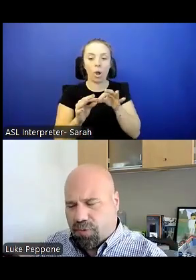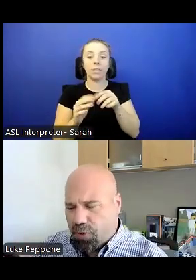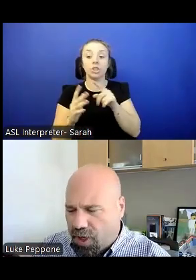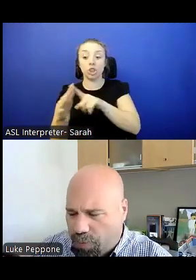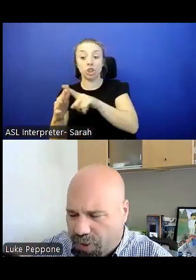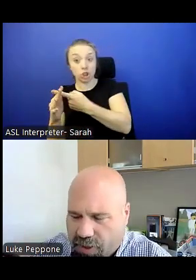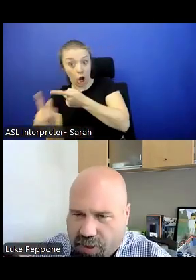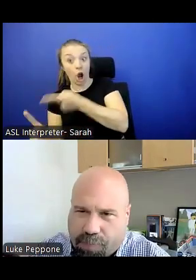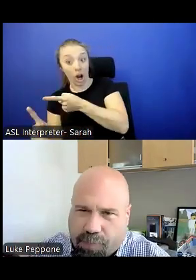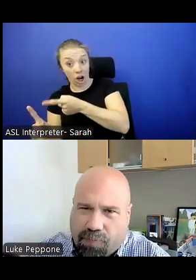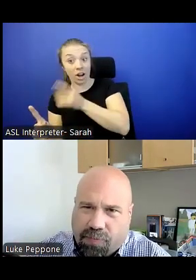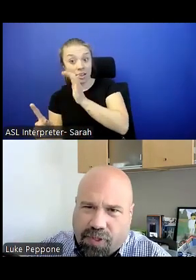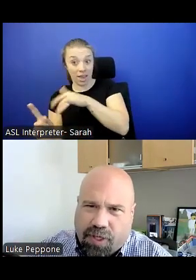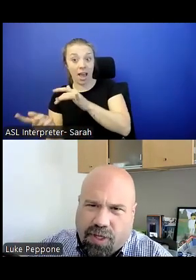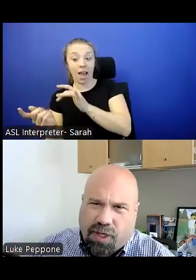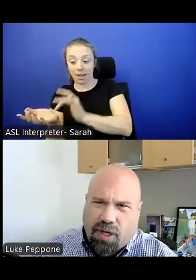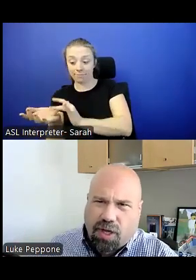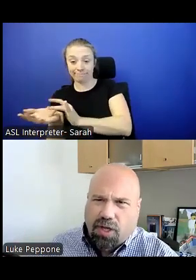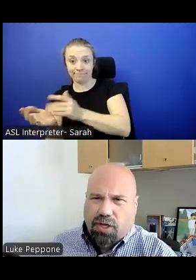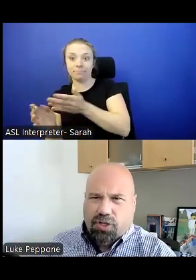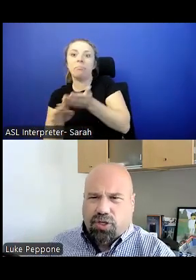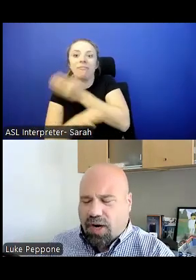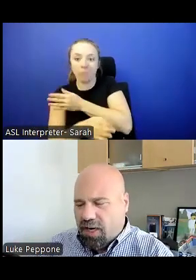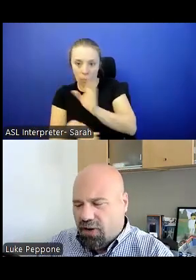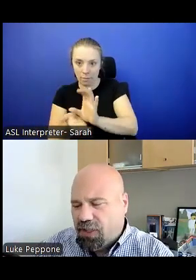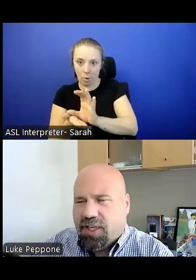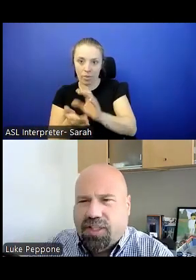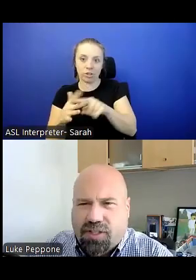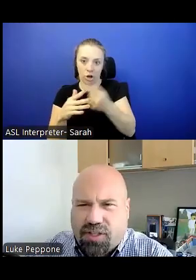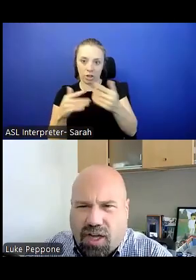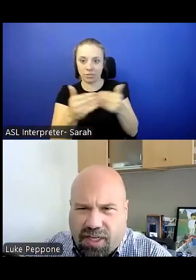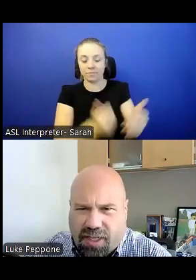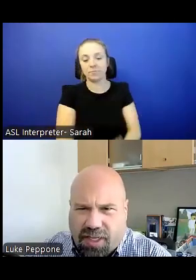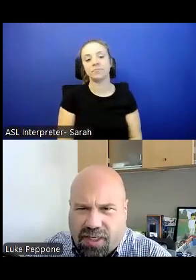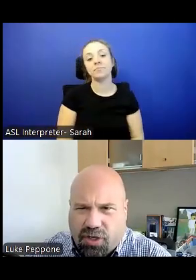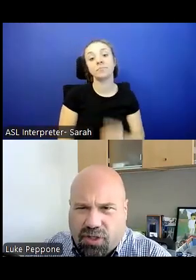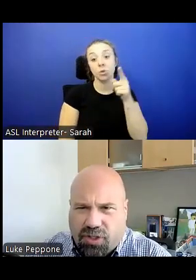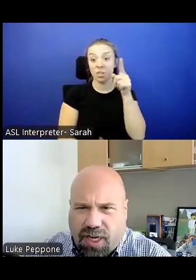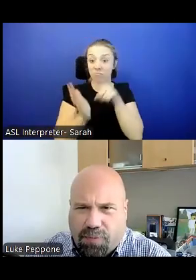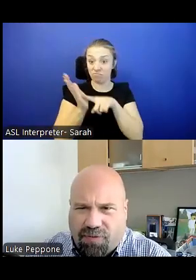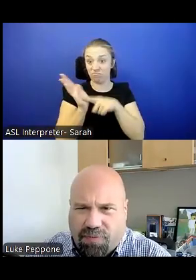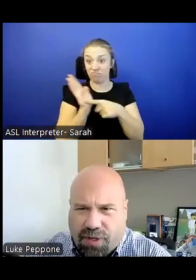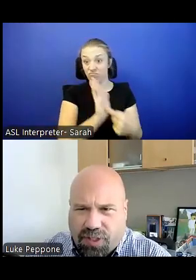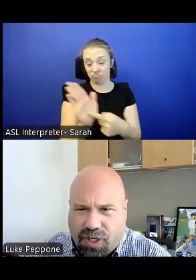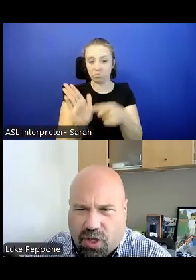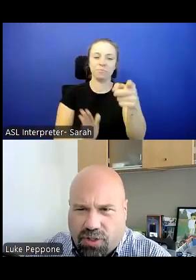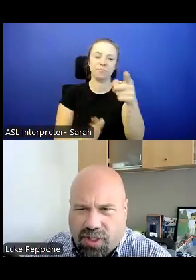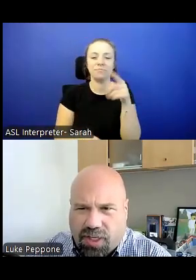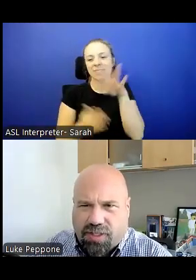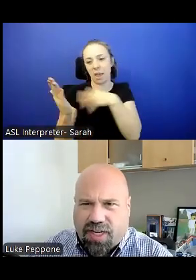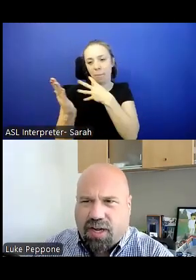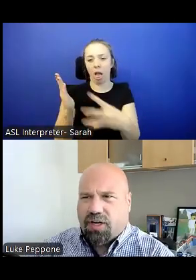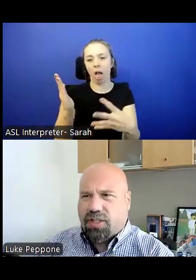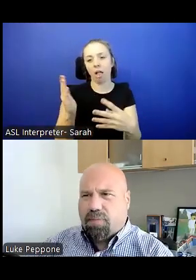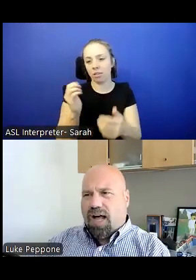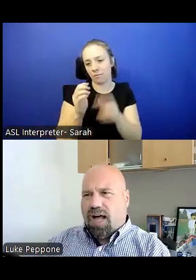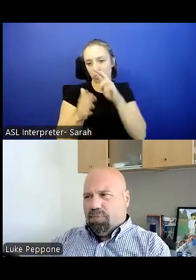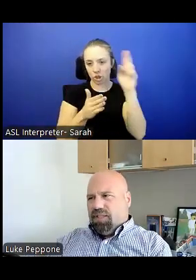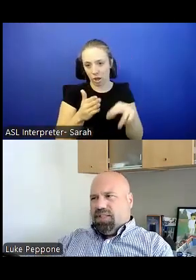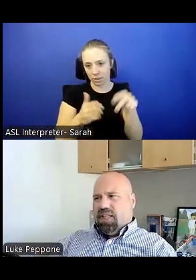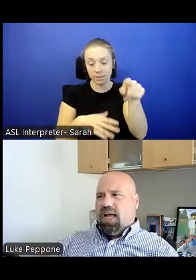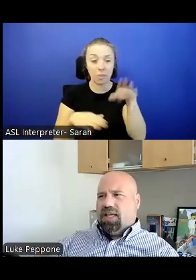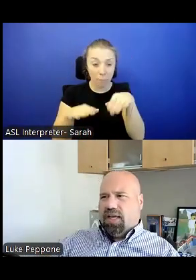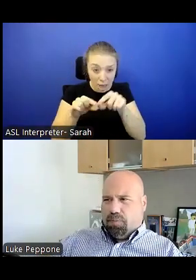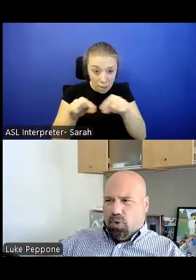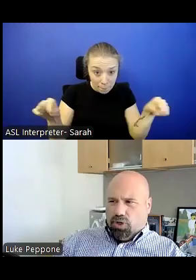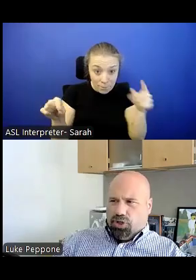the chemotherapy. So right here, if you look at this study, and here's their table of main results, and down here on the bottom, you can